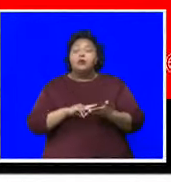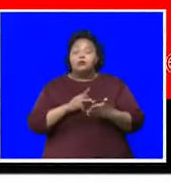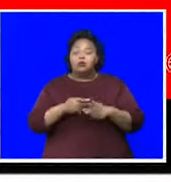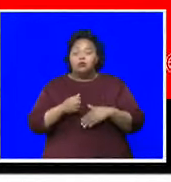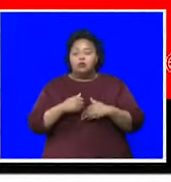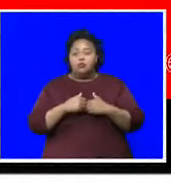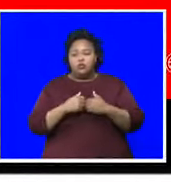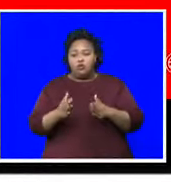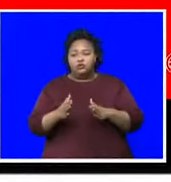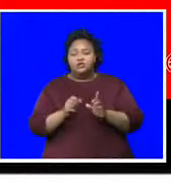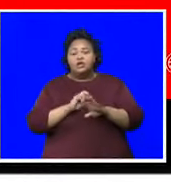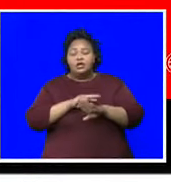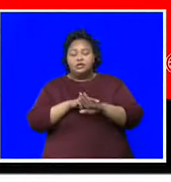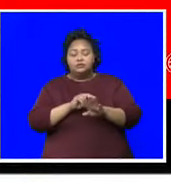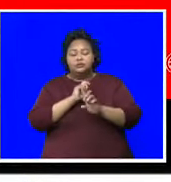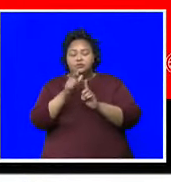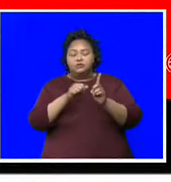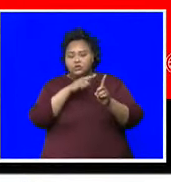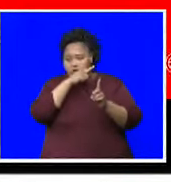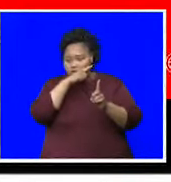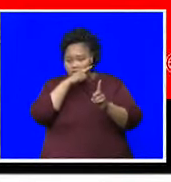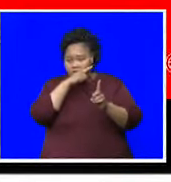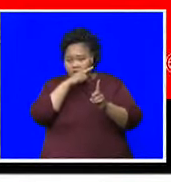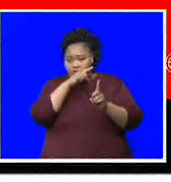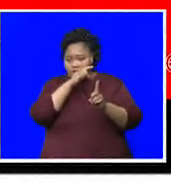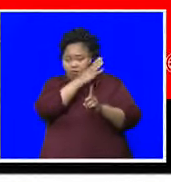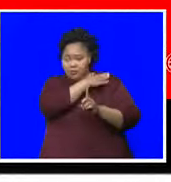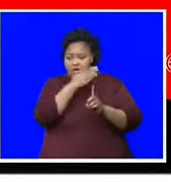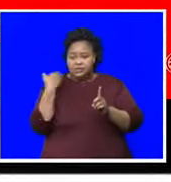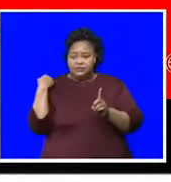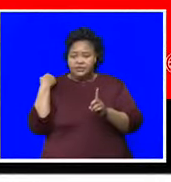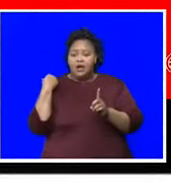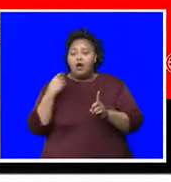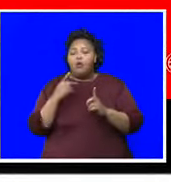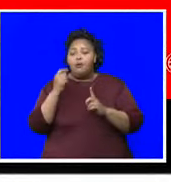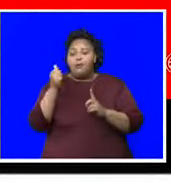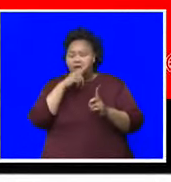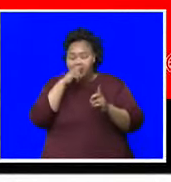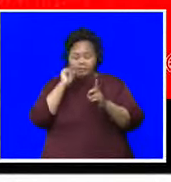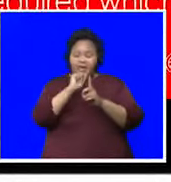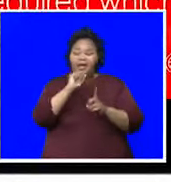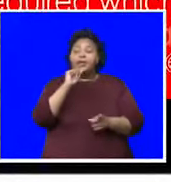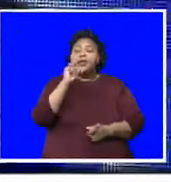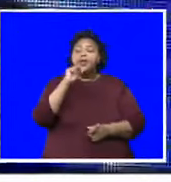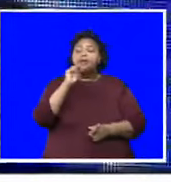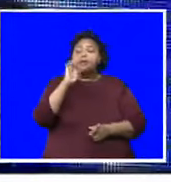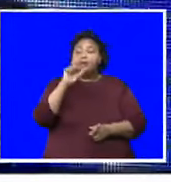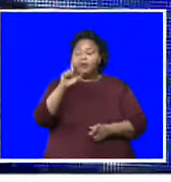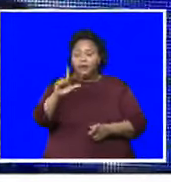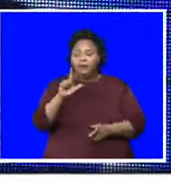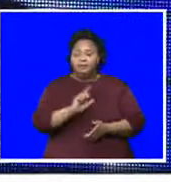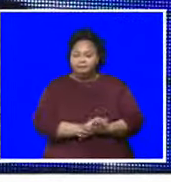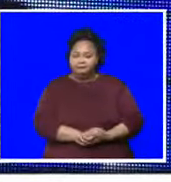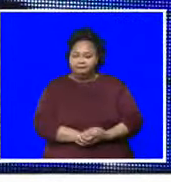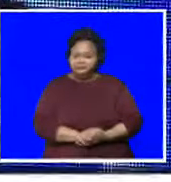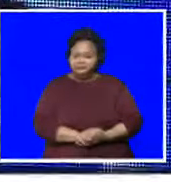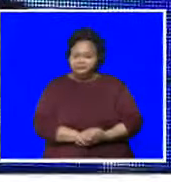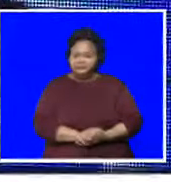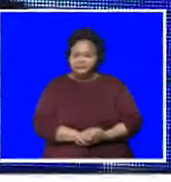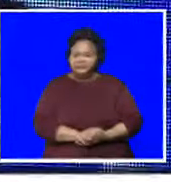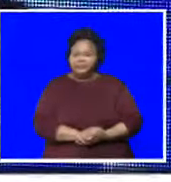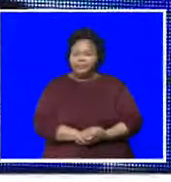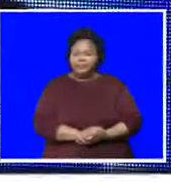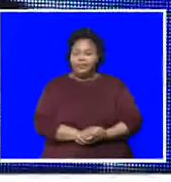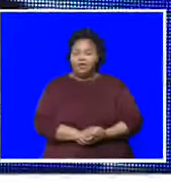at Isibana Hotel at Eswatini. The minister was represented by the Minister of Finance, Neil Riekenberg. This partnership with EPTC